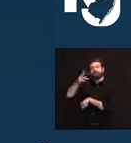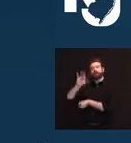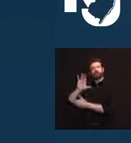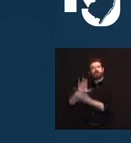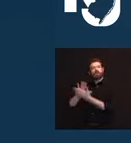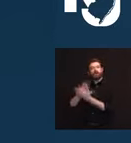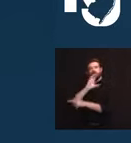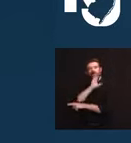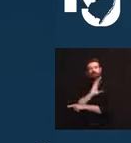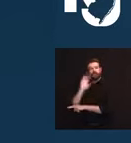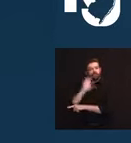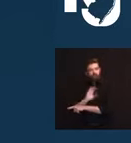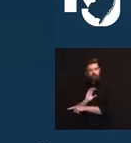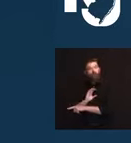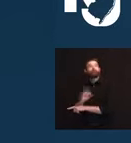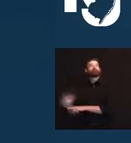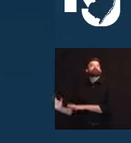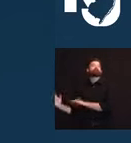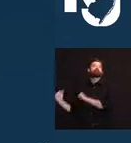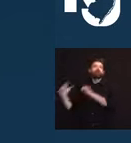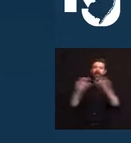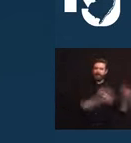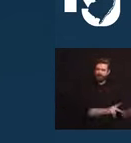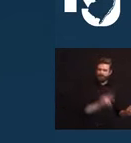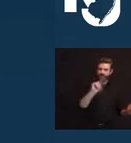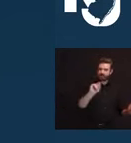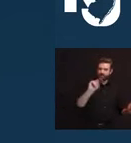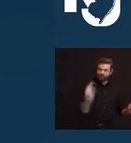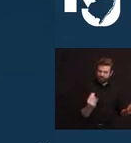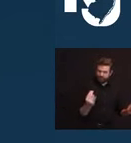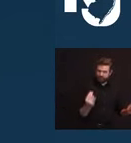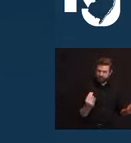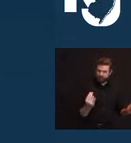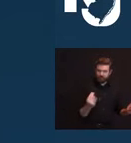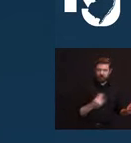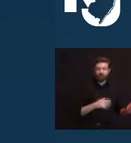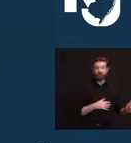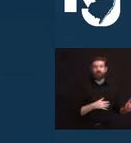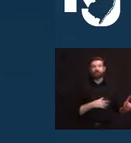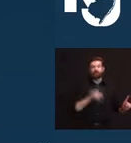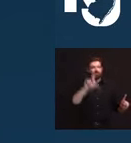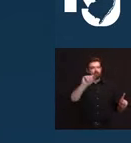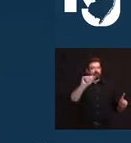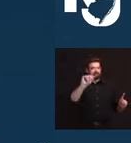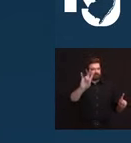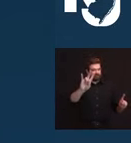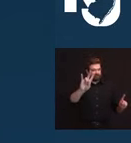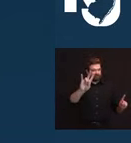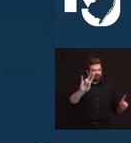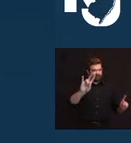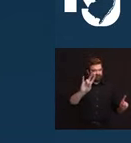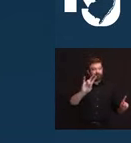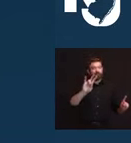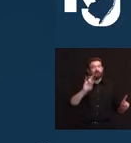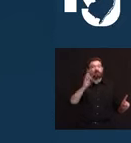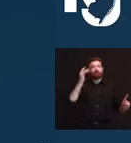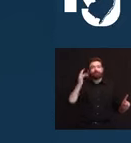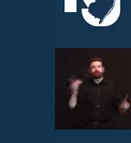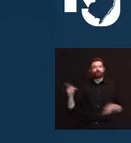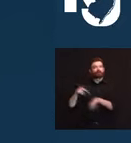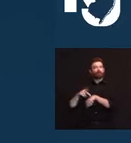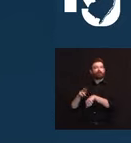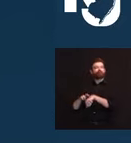Bordentown in 2017 as a refugee following the devastation of her native Puerto Rico by Hurricane,